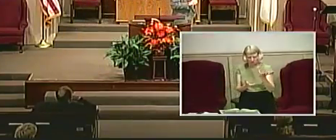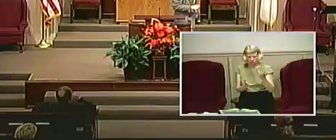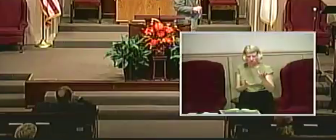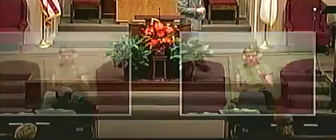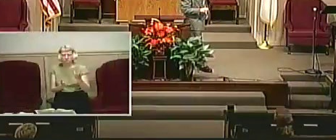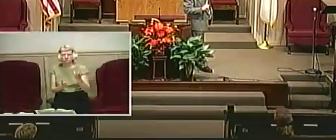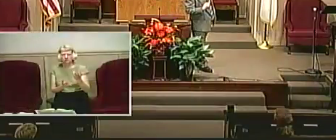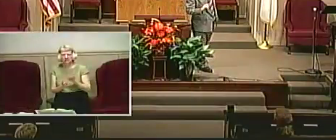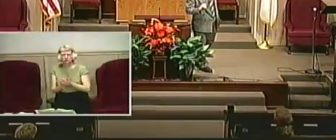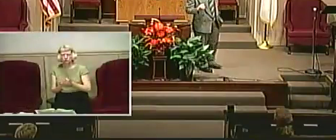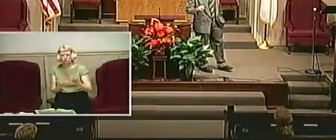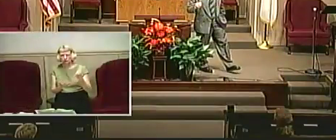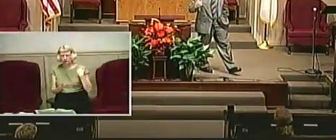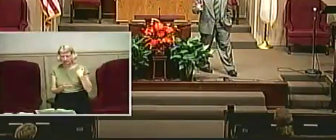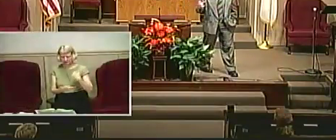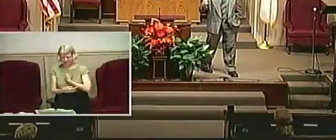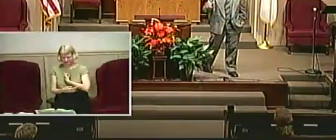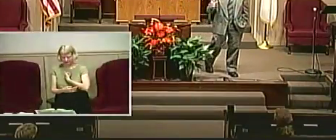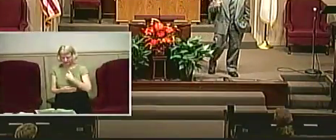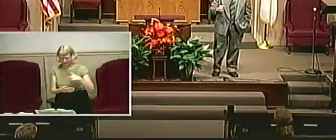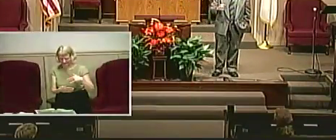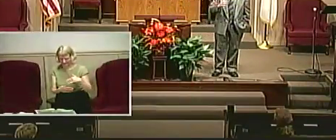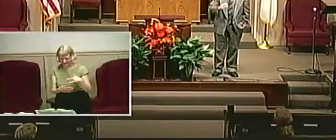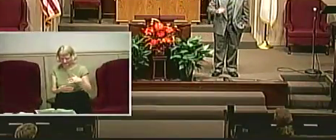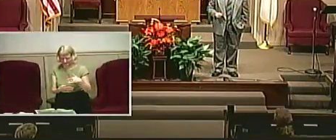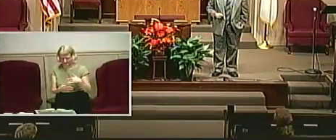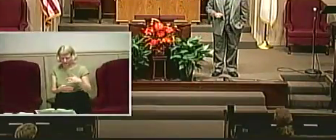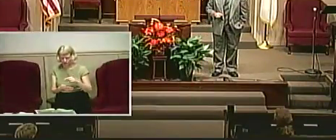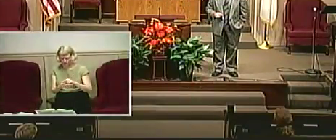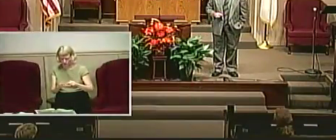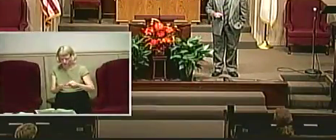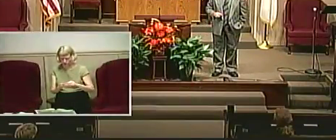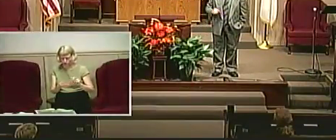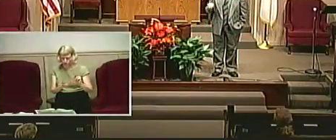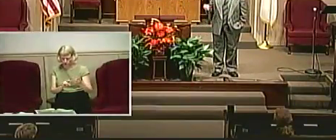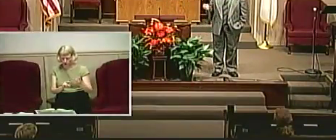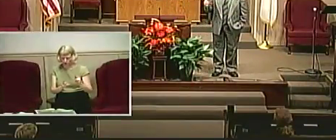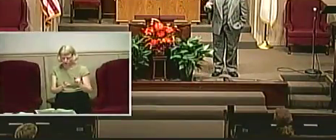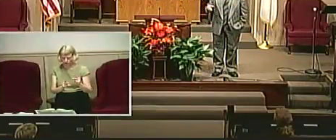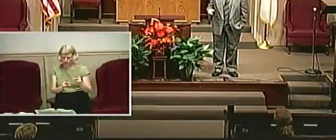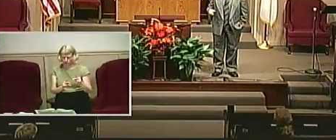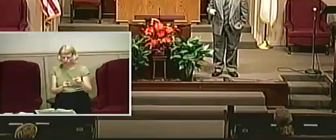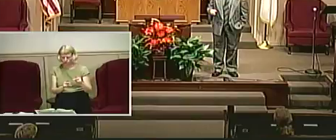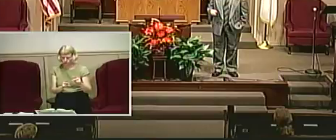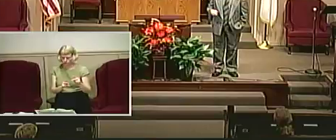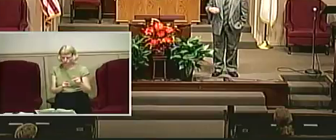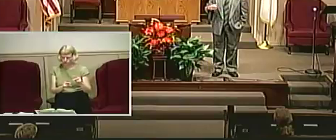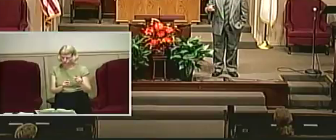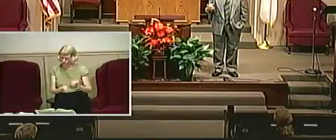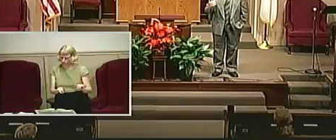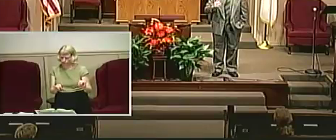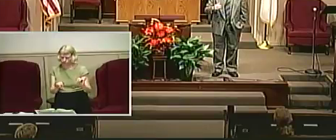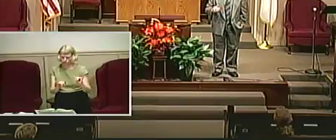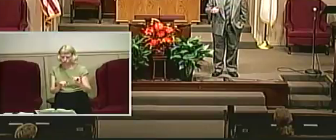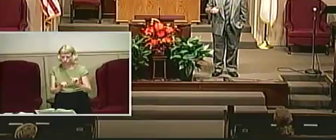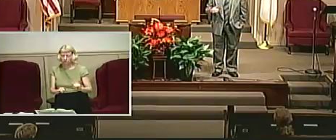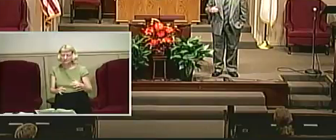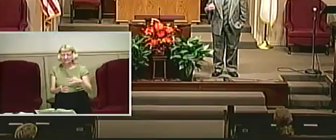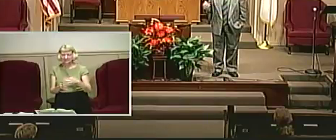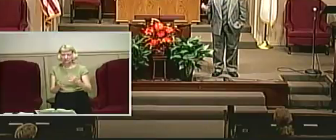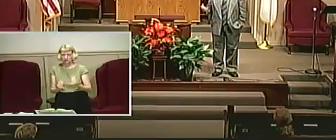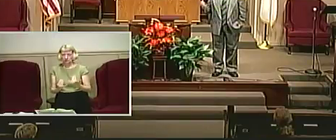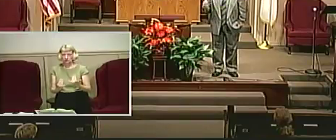past 3 weeks, as I've been studying, it keeps bringing back verses in Proverbs and verses in Proverbs. Well, what we studied